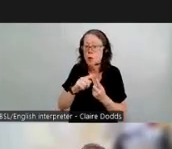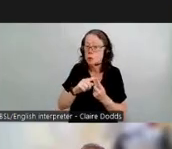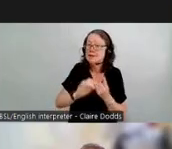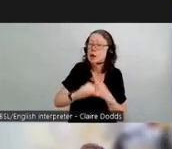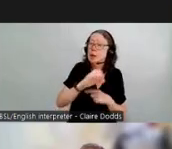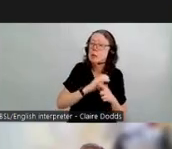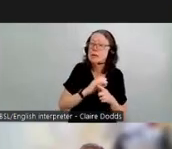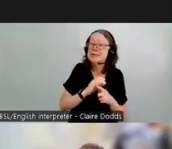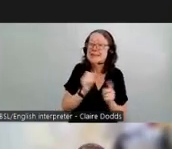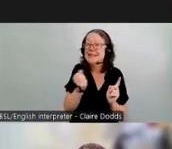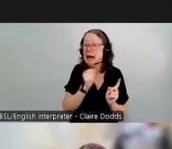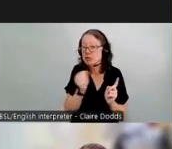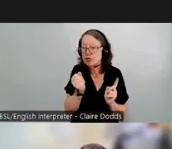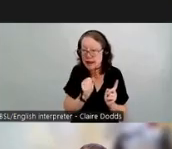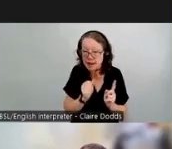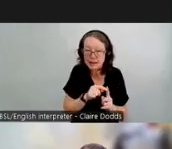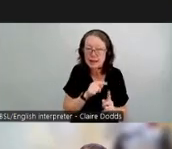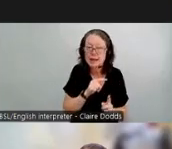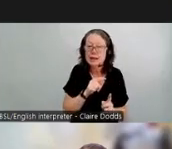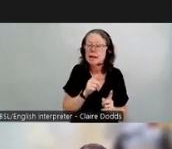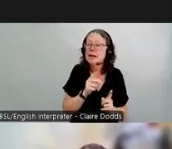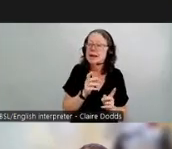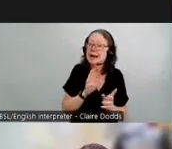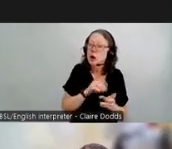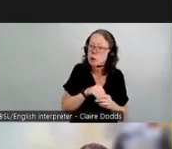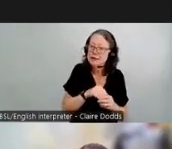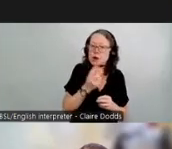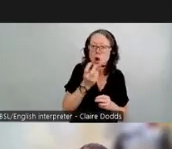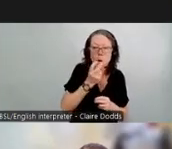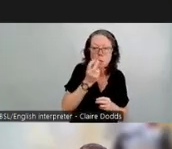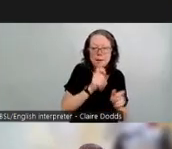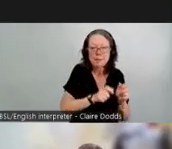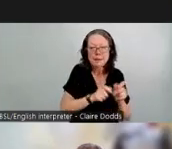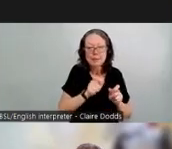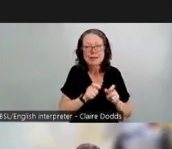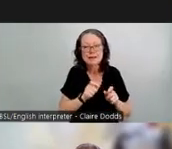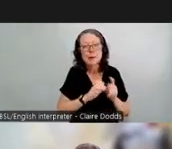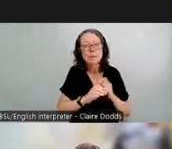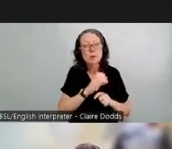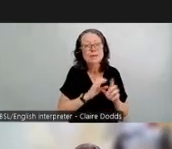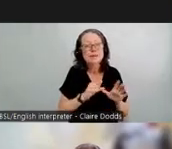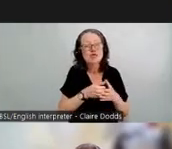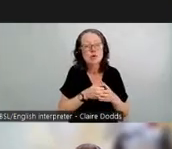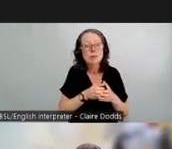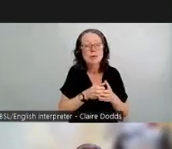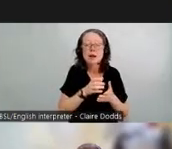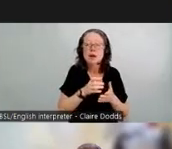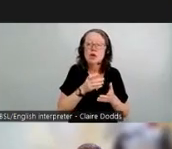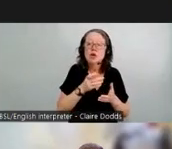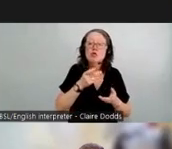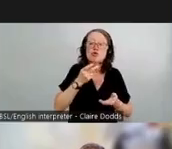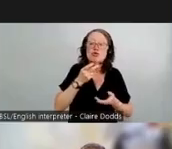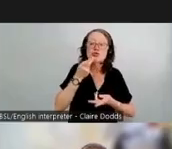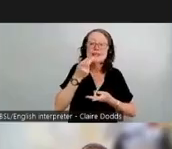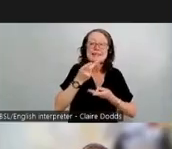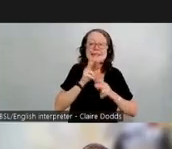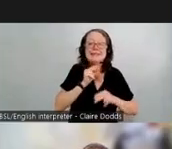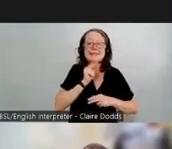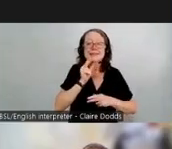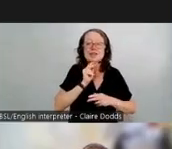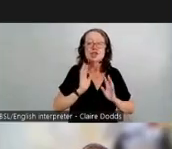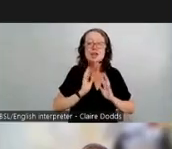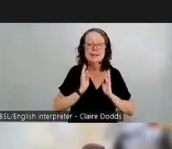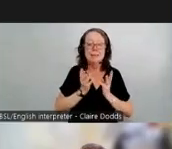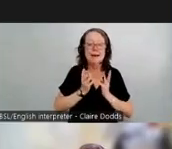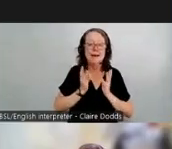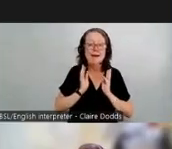older people's creative group reading and performing Shakespeare, writing their own scripts, and